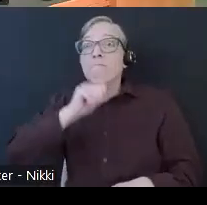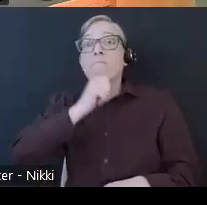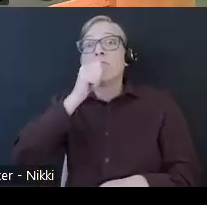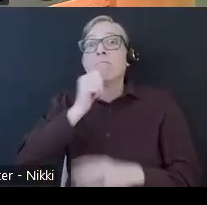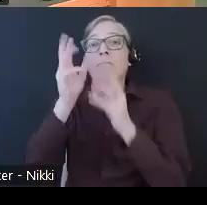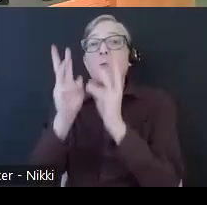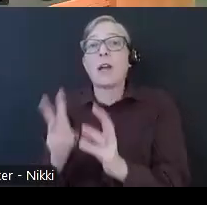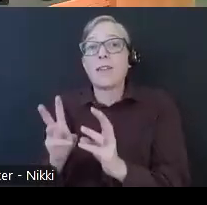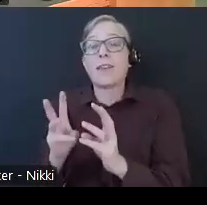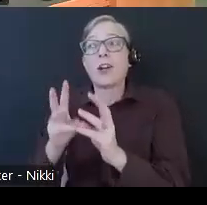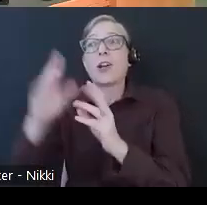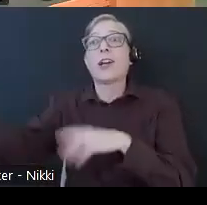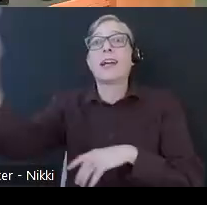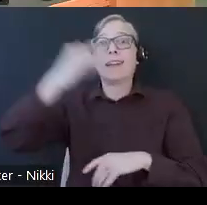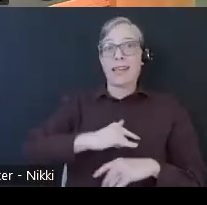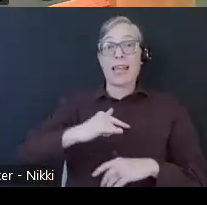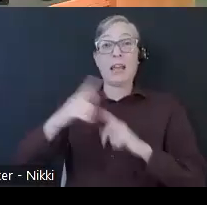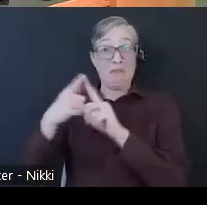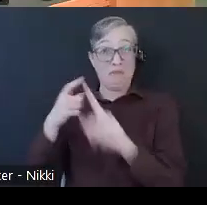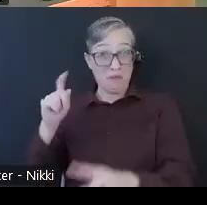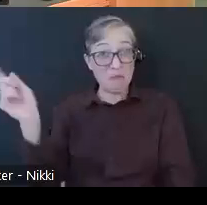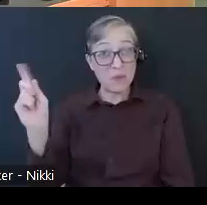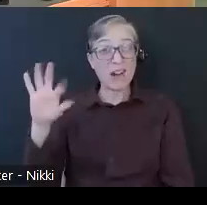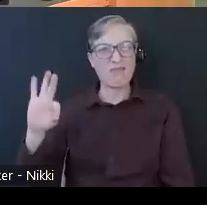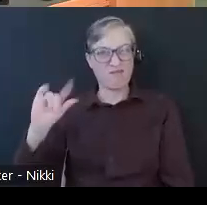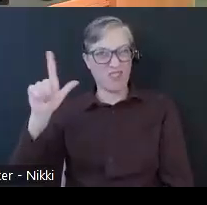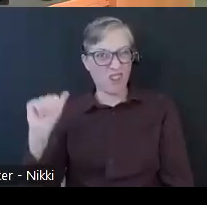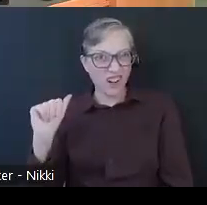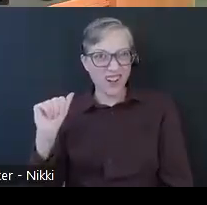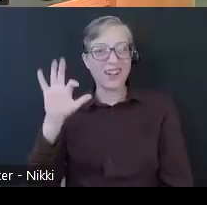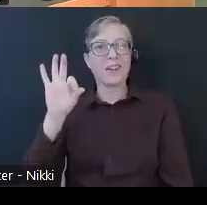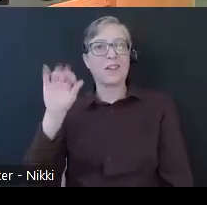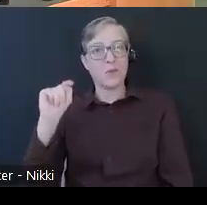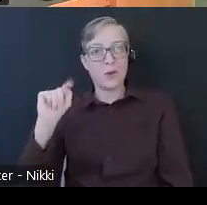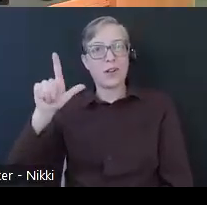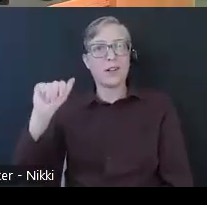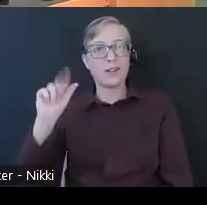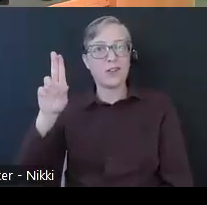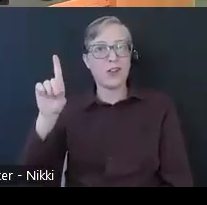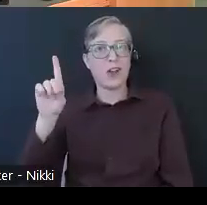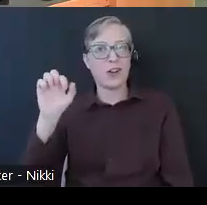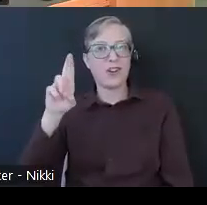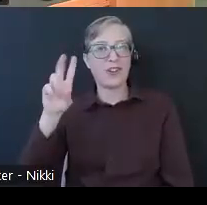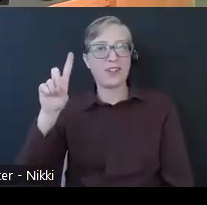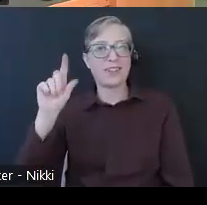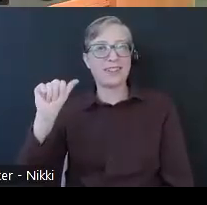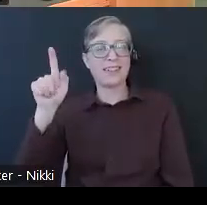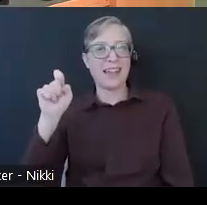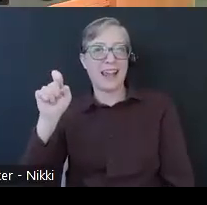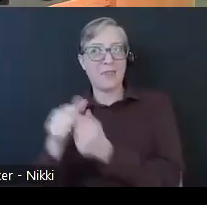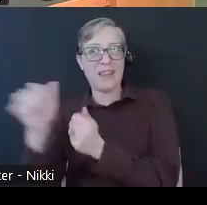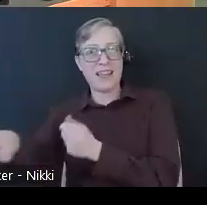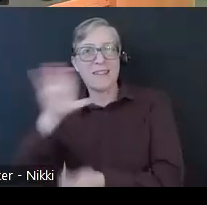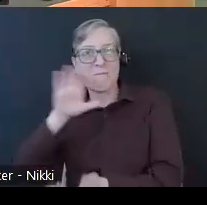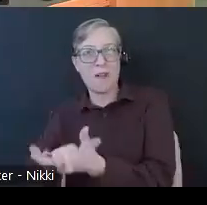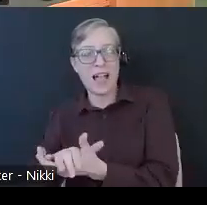with his wife, and came to Rochester in this kind of weather. And you can only